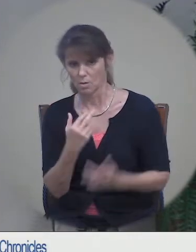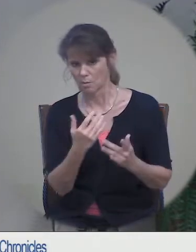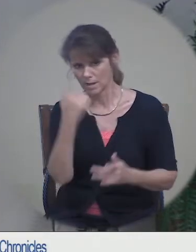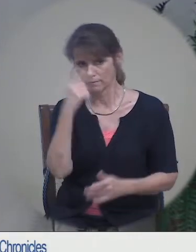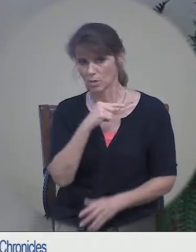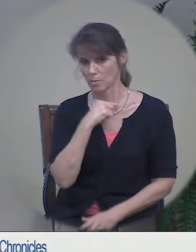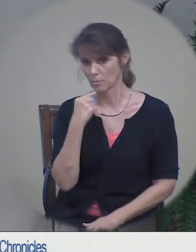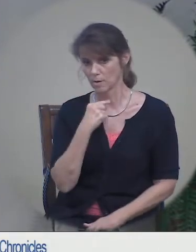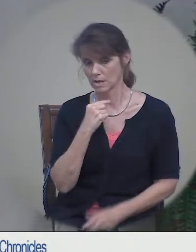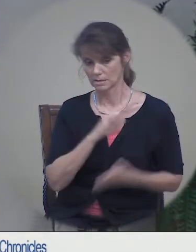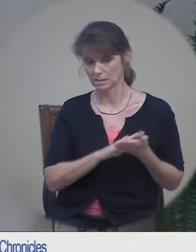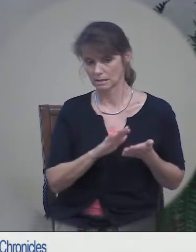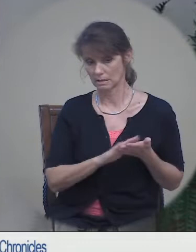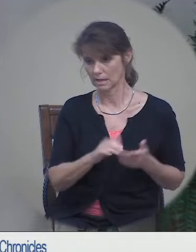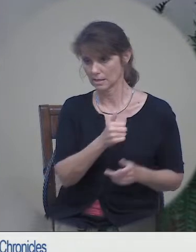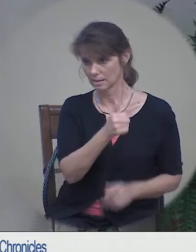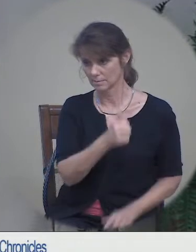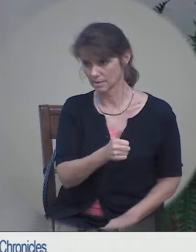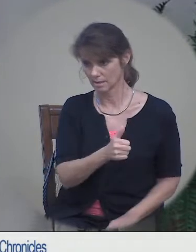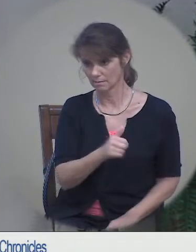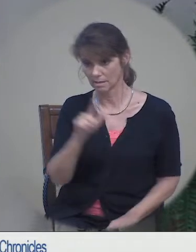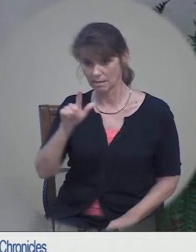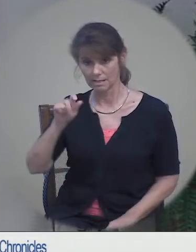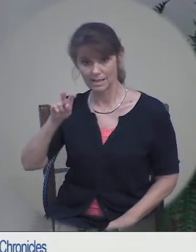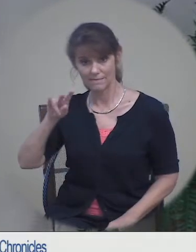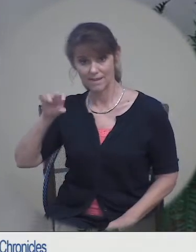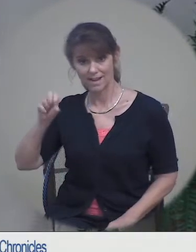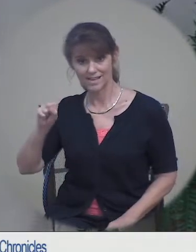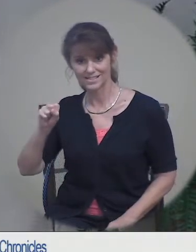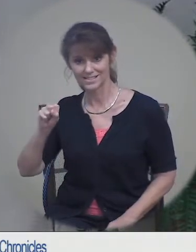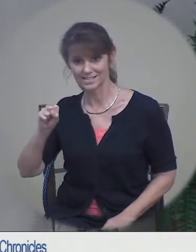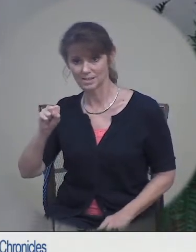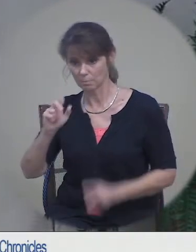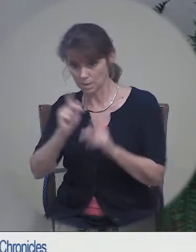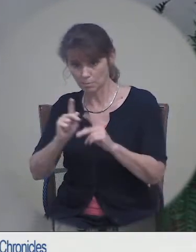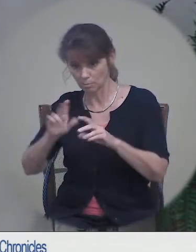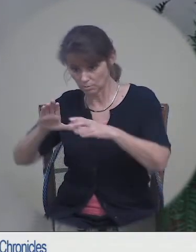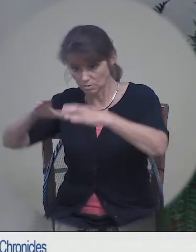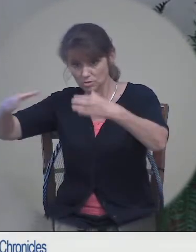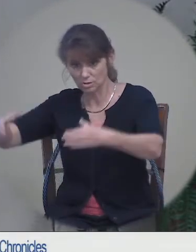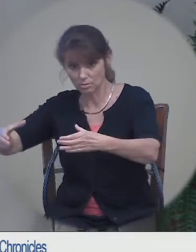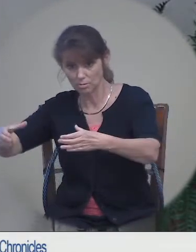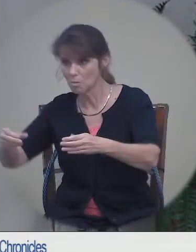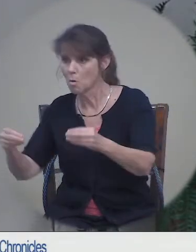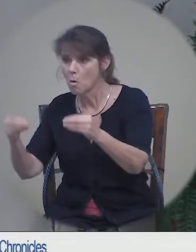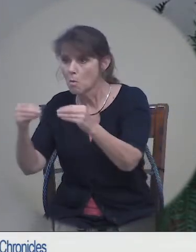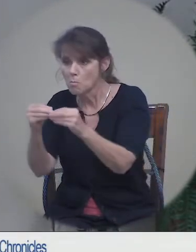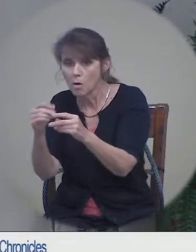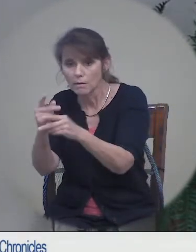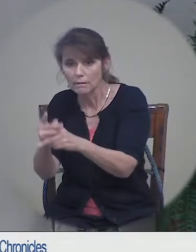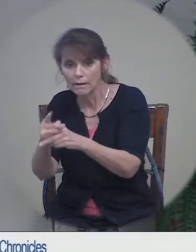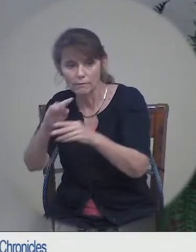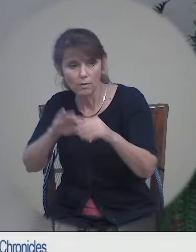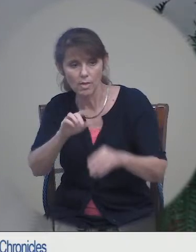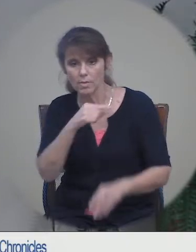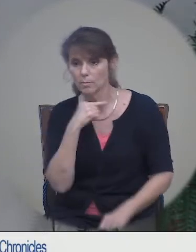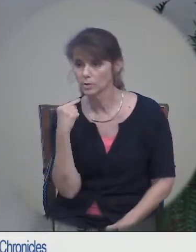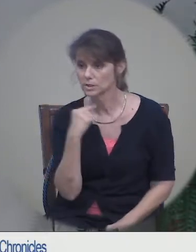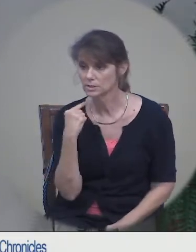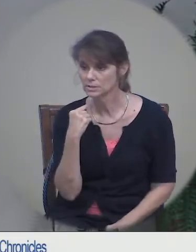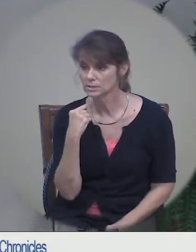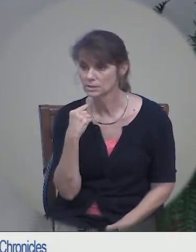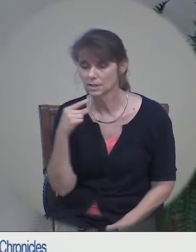the Levites were more conscientious or upright of heart to consecrate themselves than the priest. And I